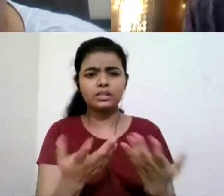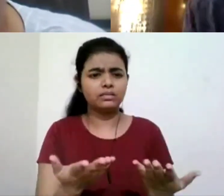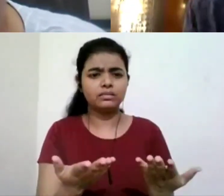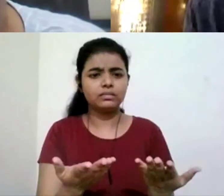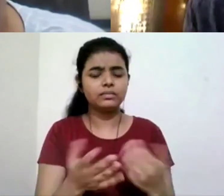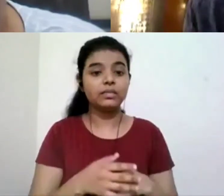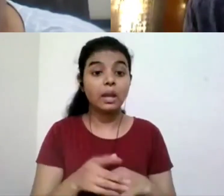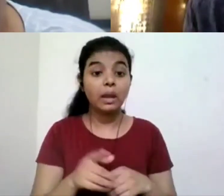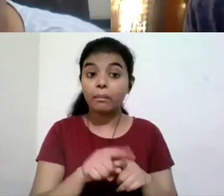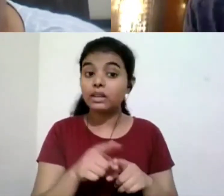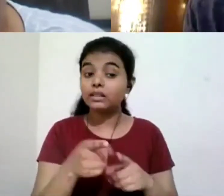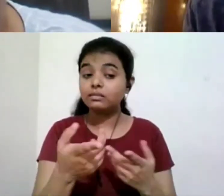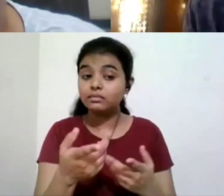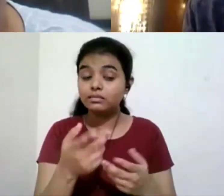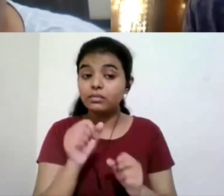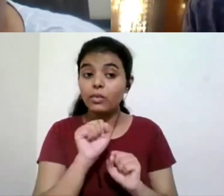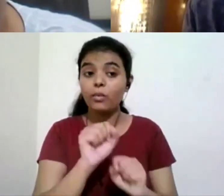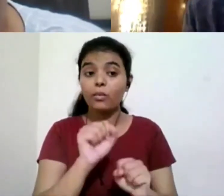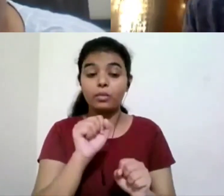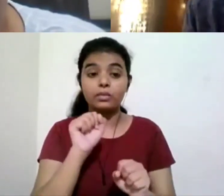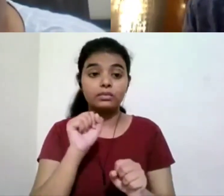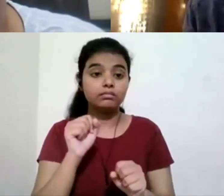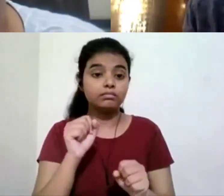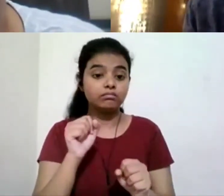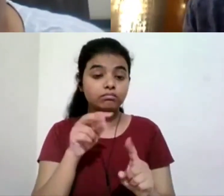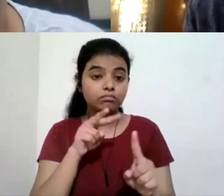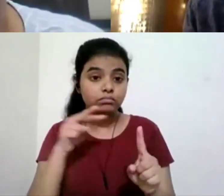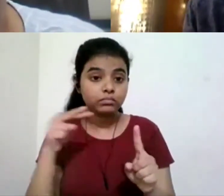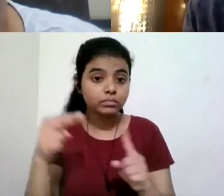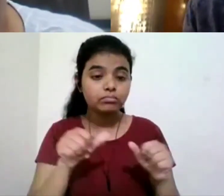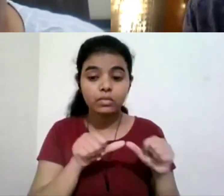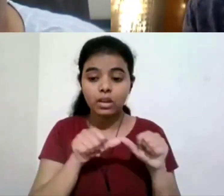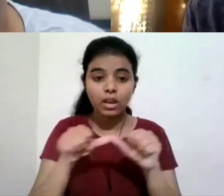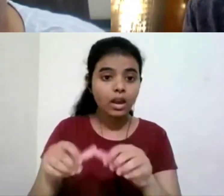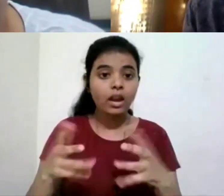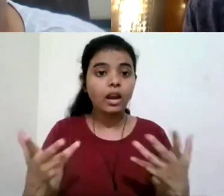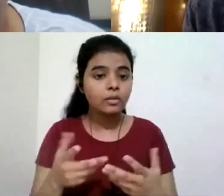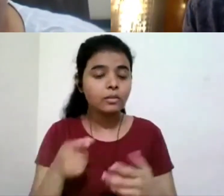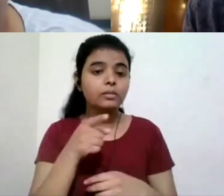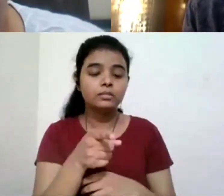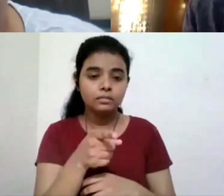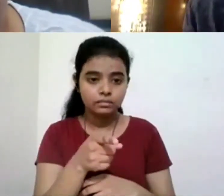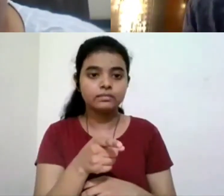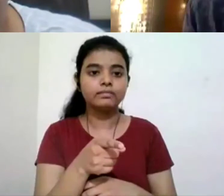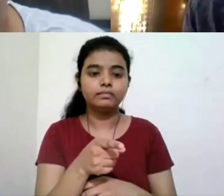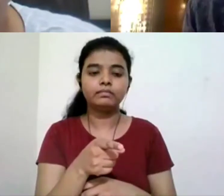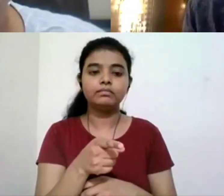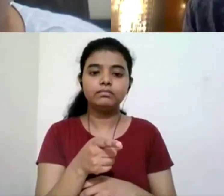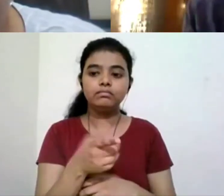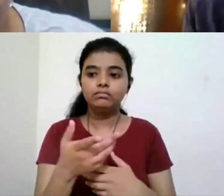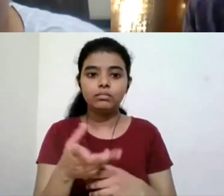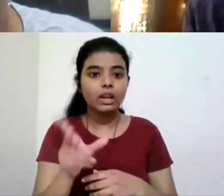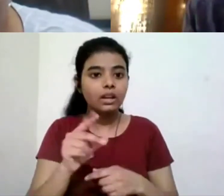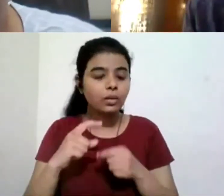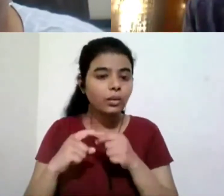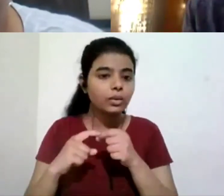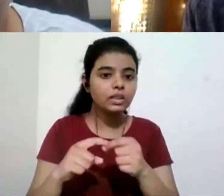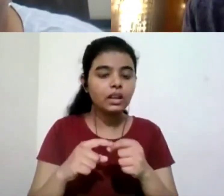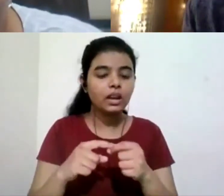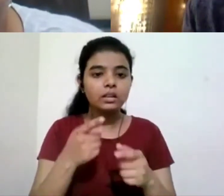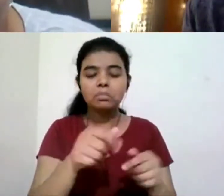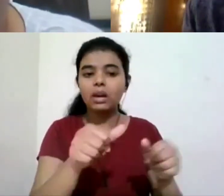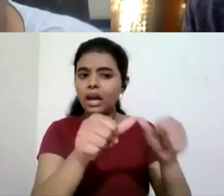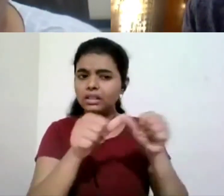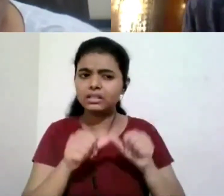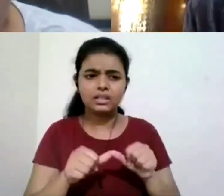you have reflected on the question that day and again the further deliberation on it. Is really,